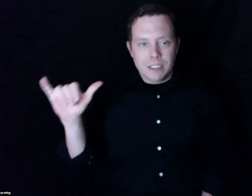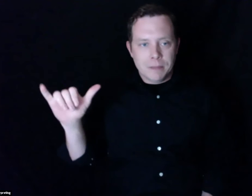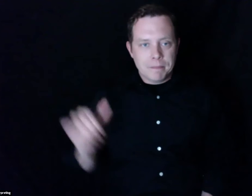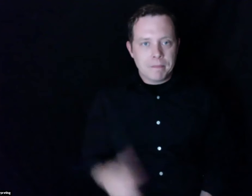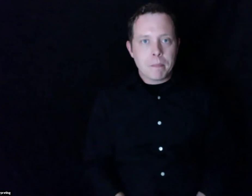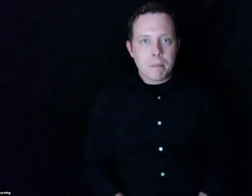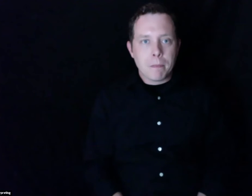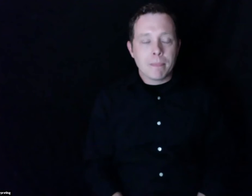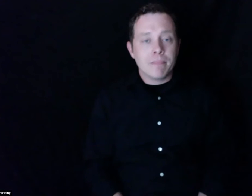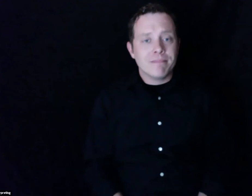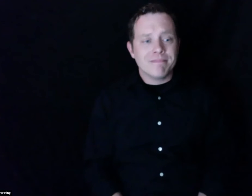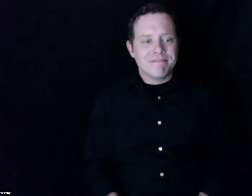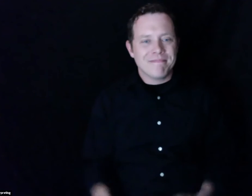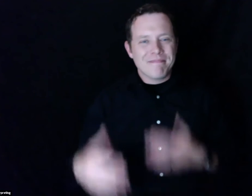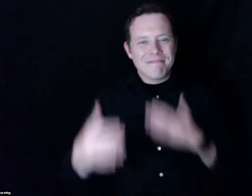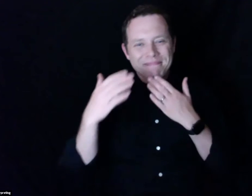Thanks, Carrie.